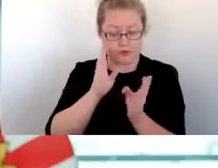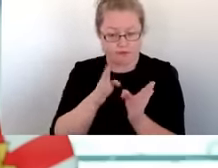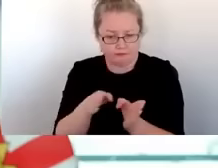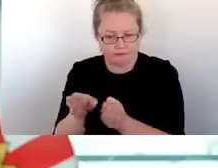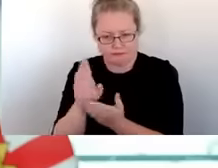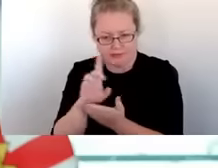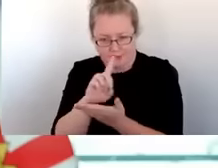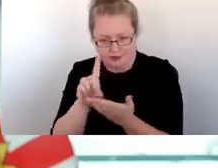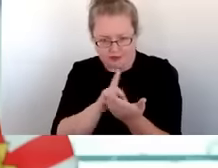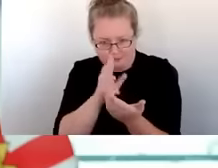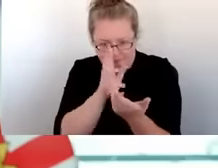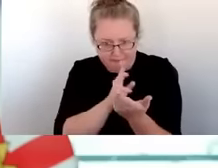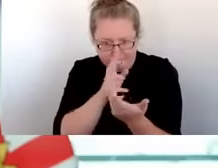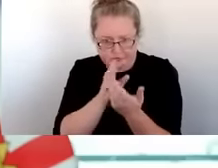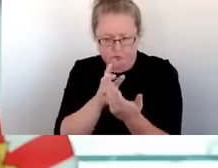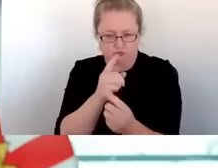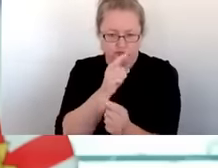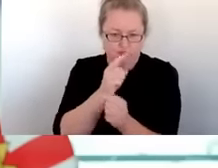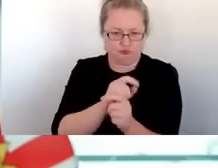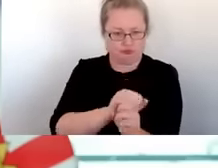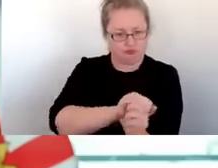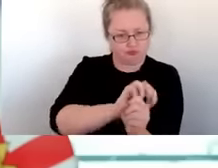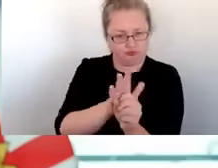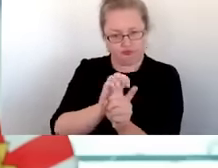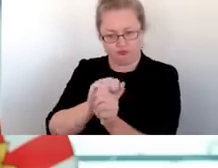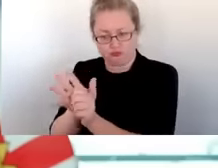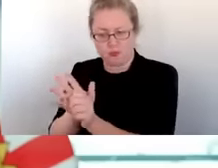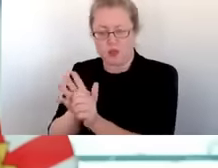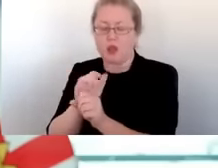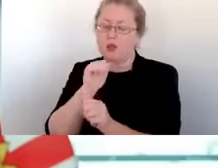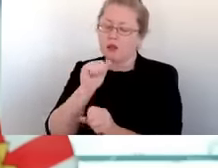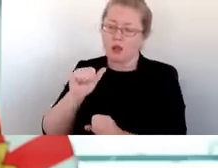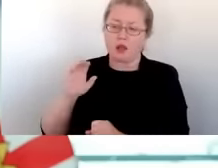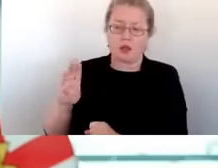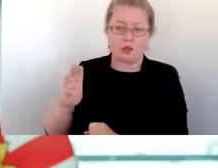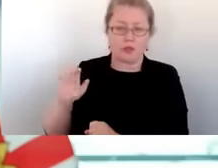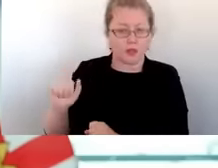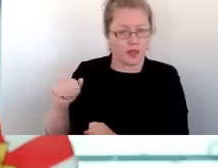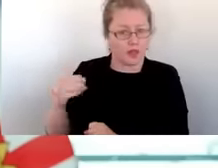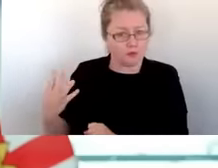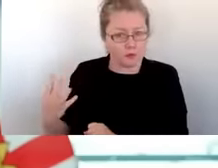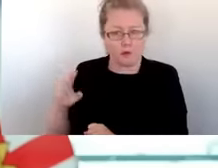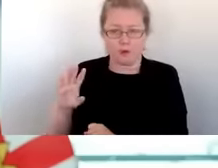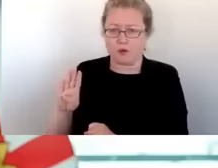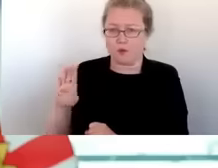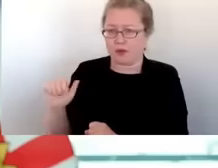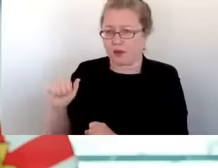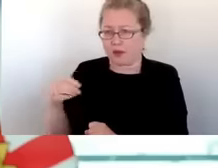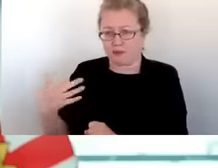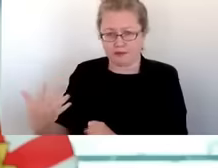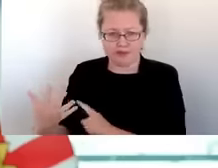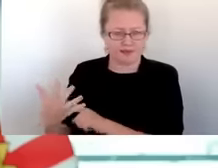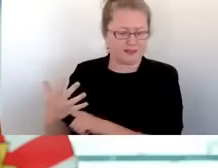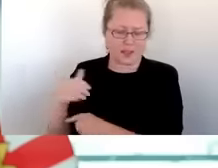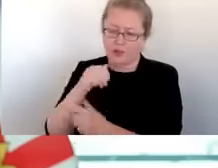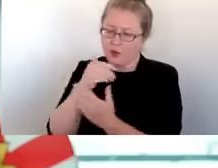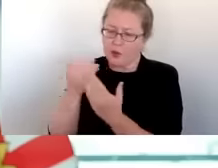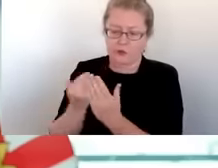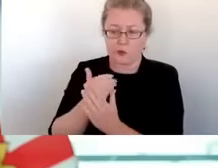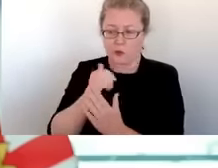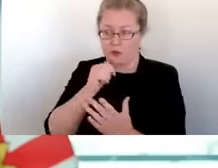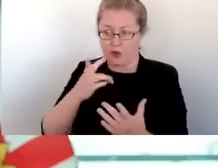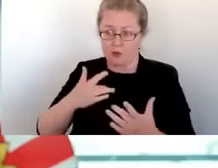is BA.4/5 that we're seeing most commonly now, particularly BA.5, but it's not a dramatically different strain. It's not a new variant. It's not a